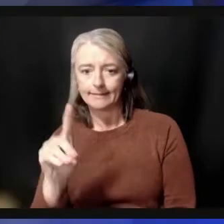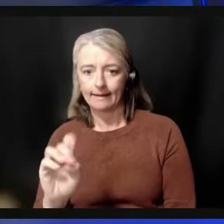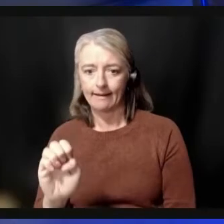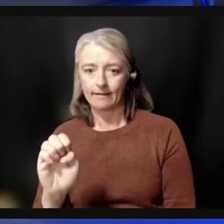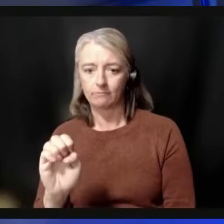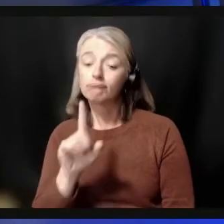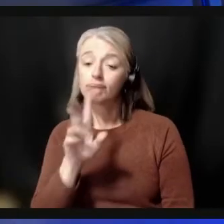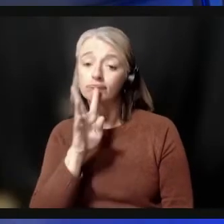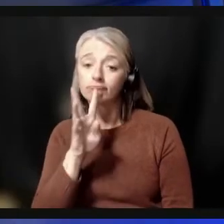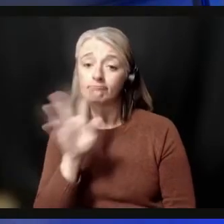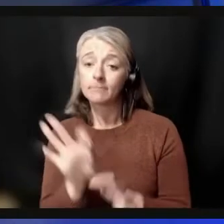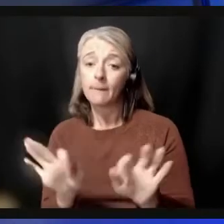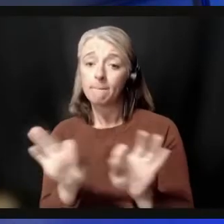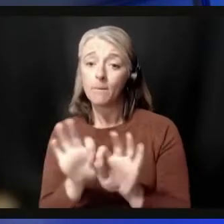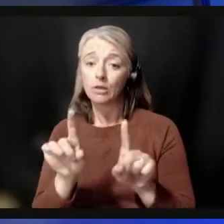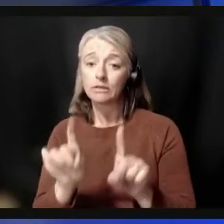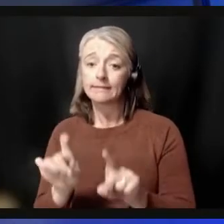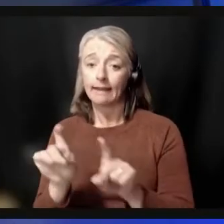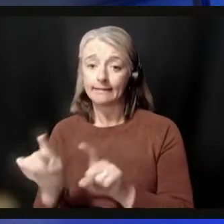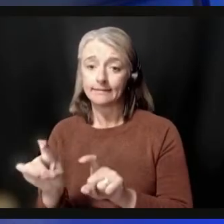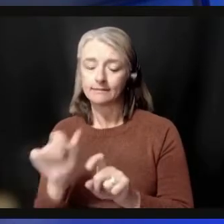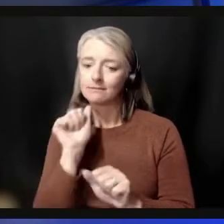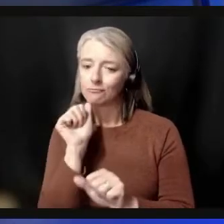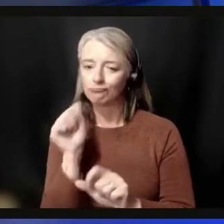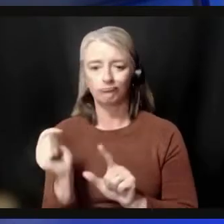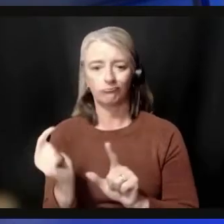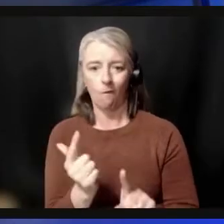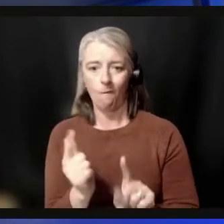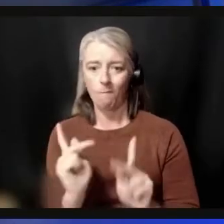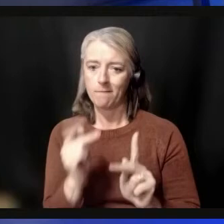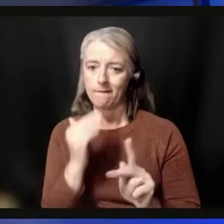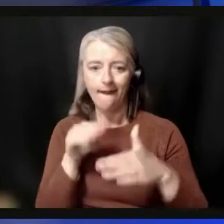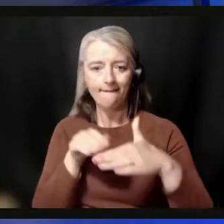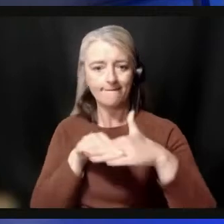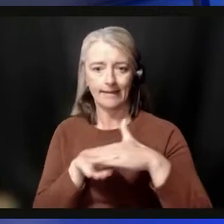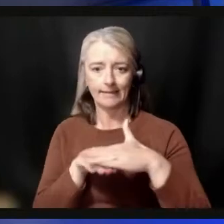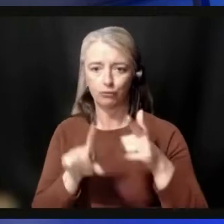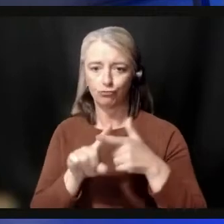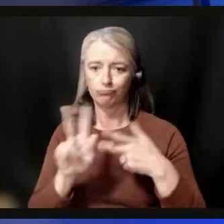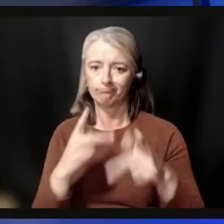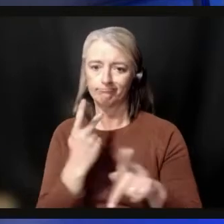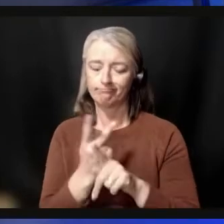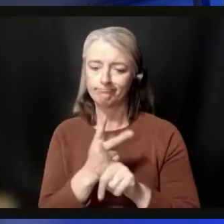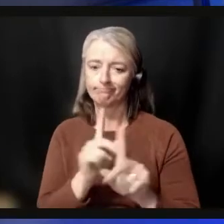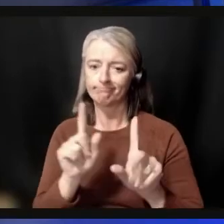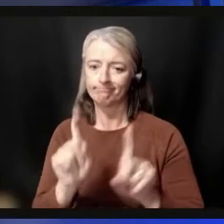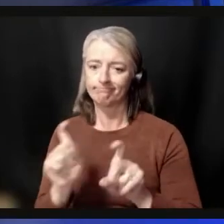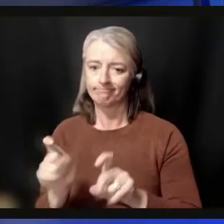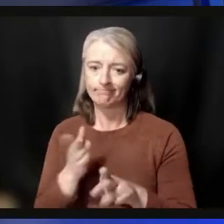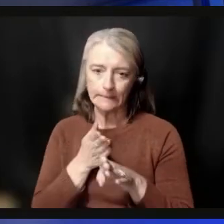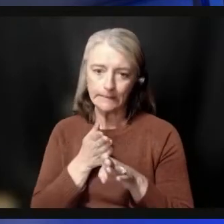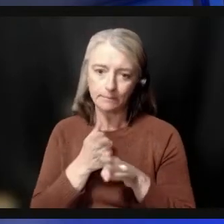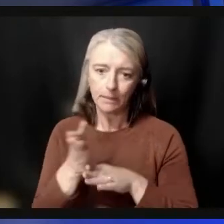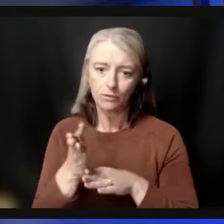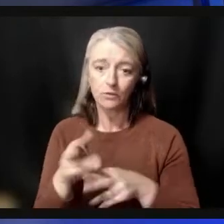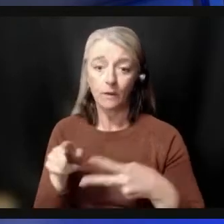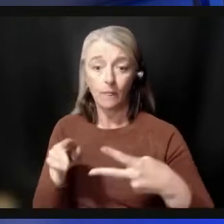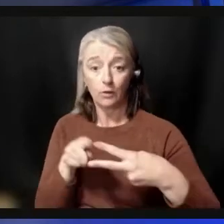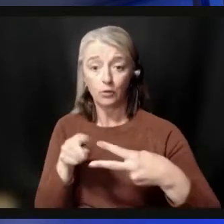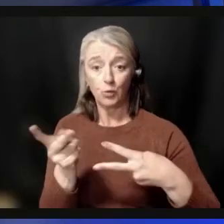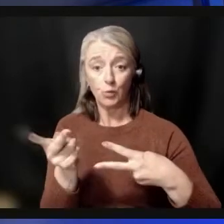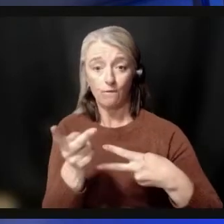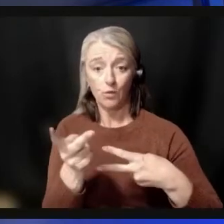but not everyone has access to this type of specialist. And the two of you have really, I